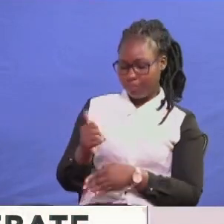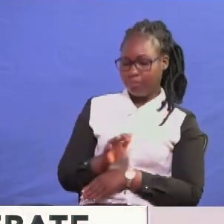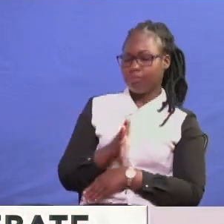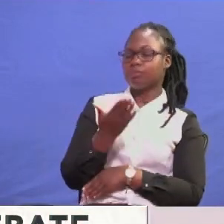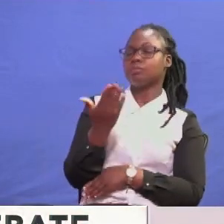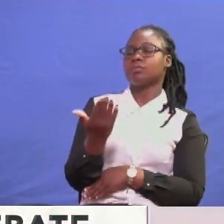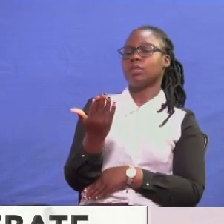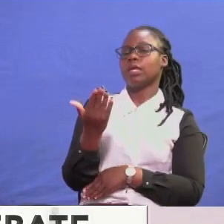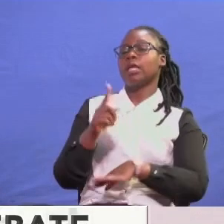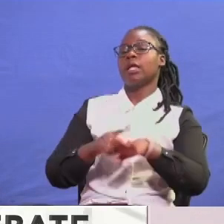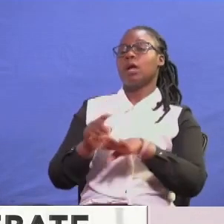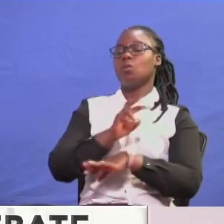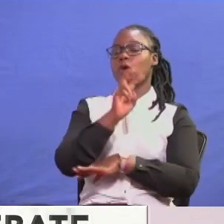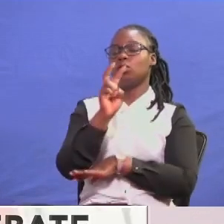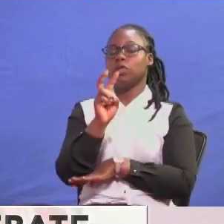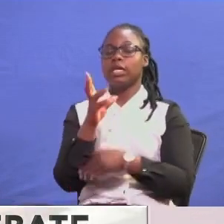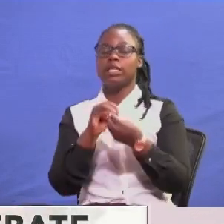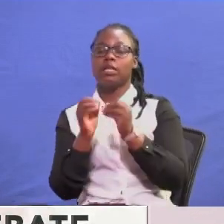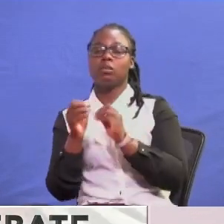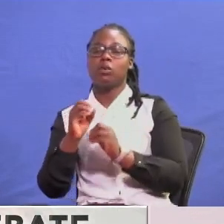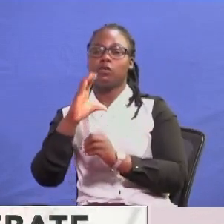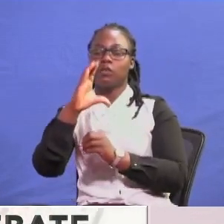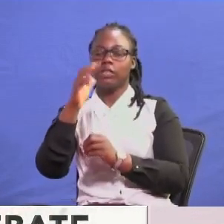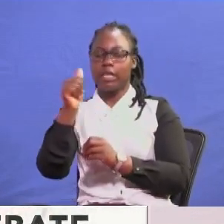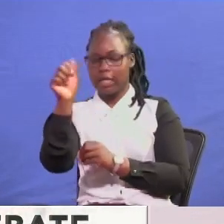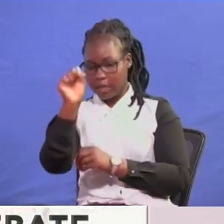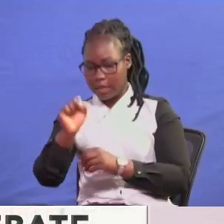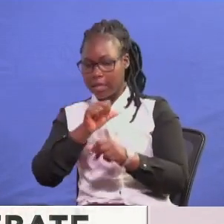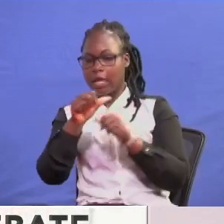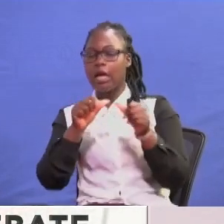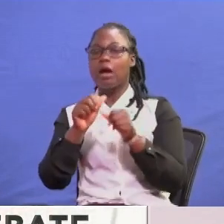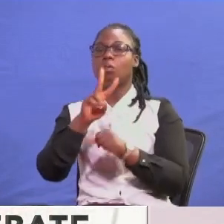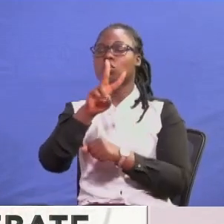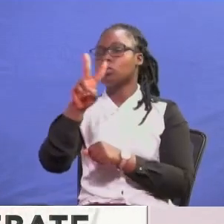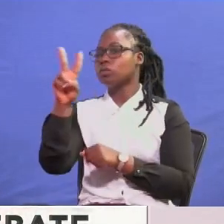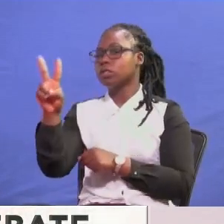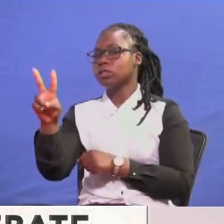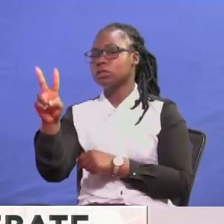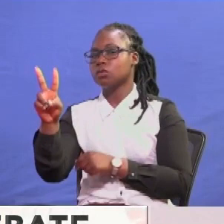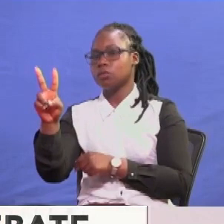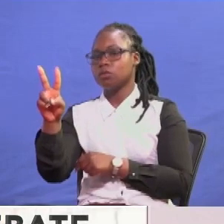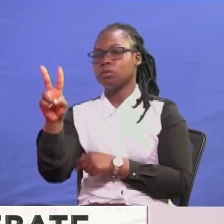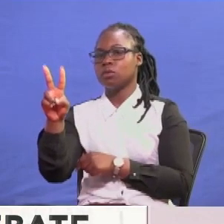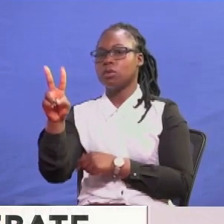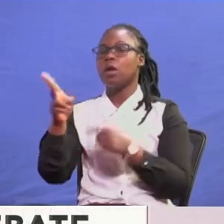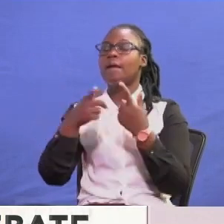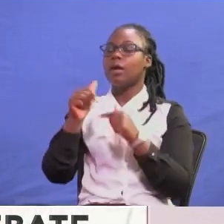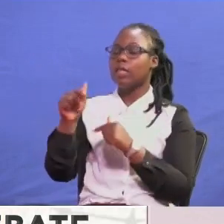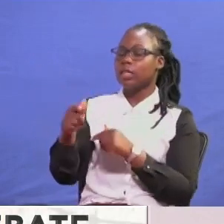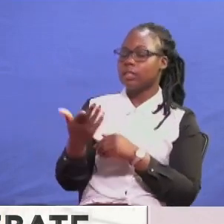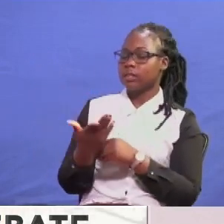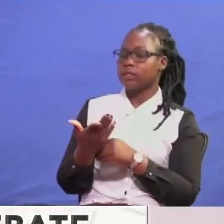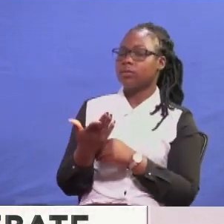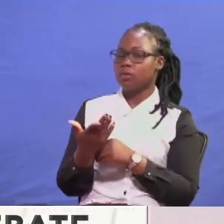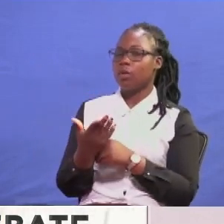the previous regime, the number of CAS were about 22. Yeah. Well, this particular regime, they